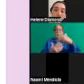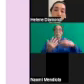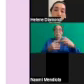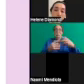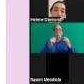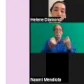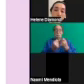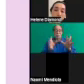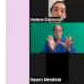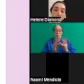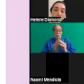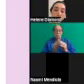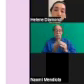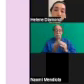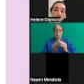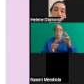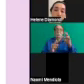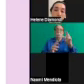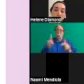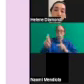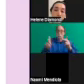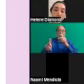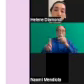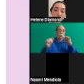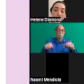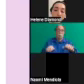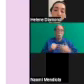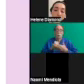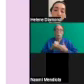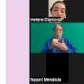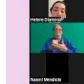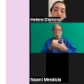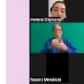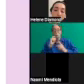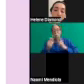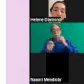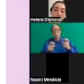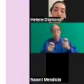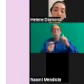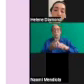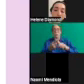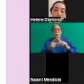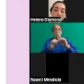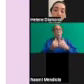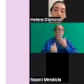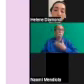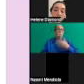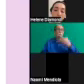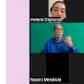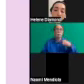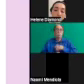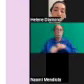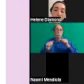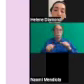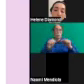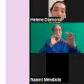are the ones that are able to help contribute to how best we can